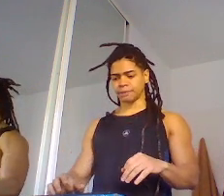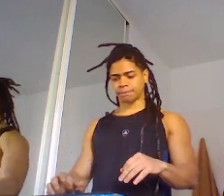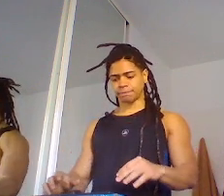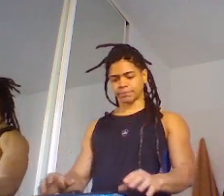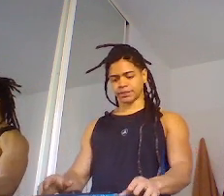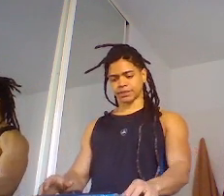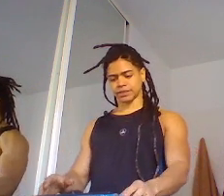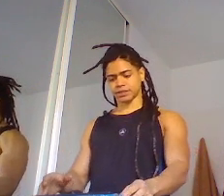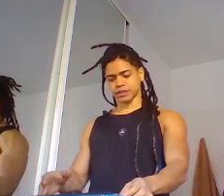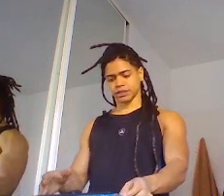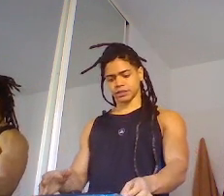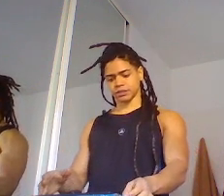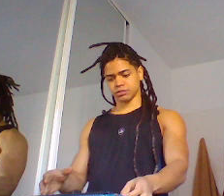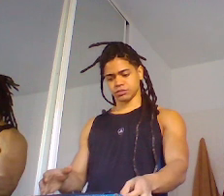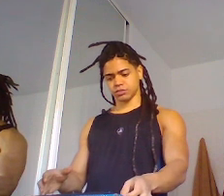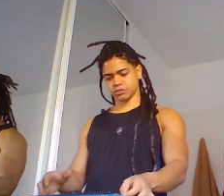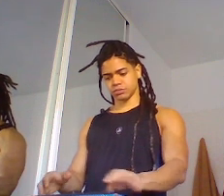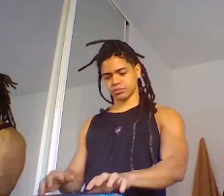Okay.